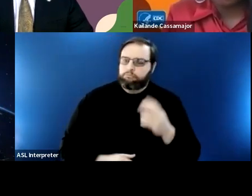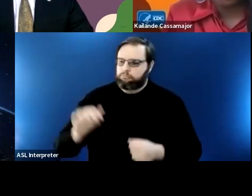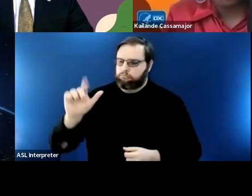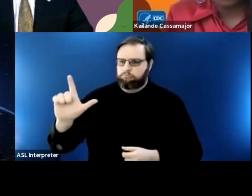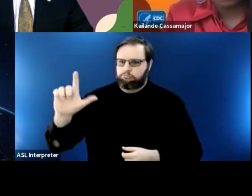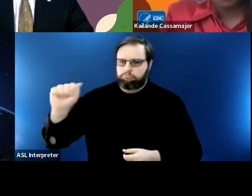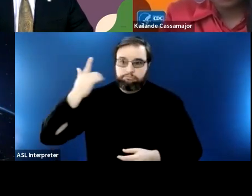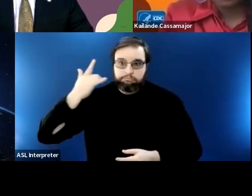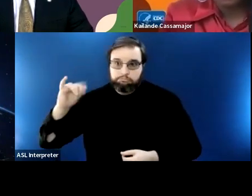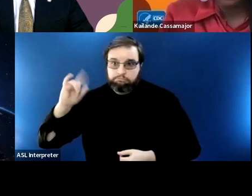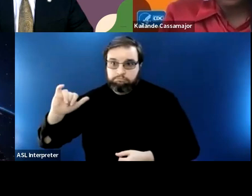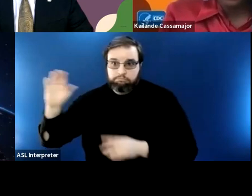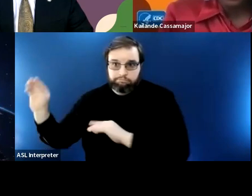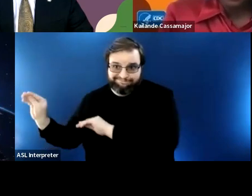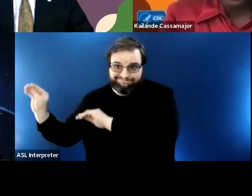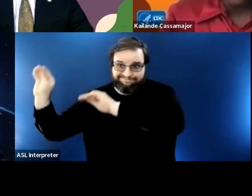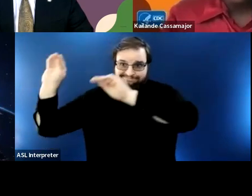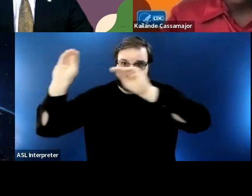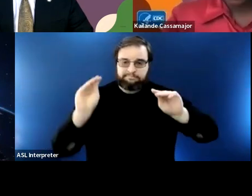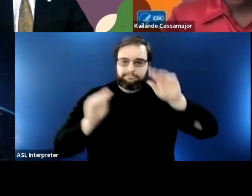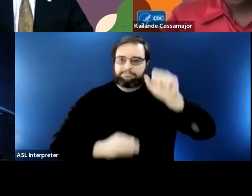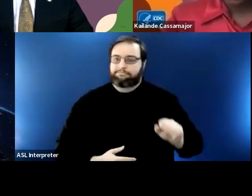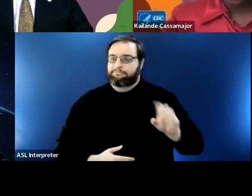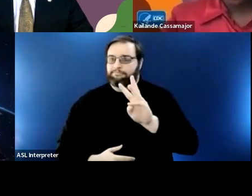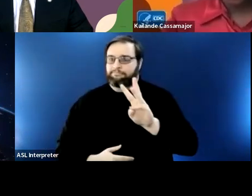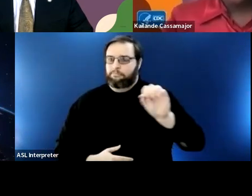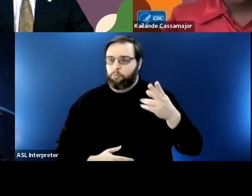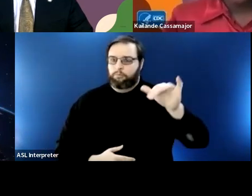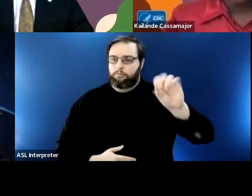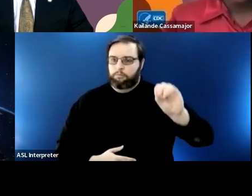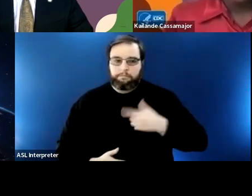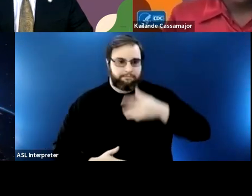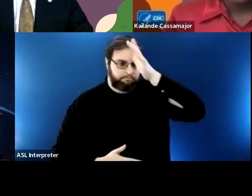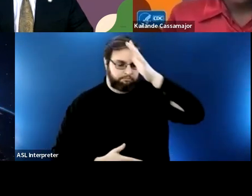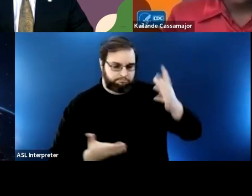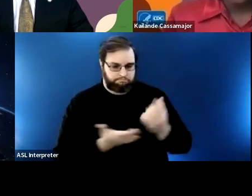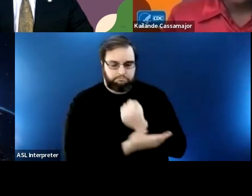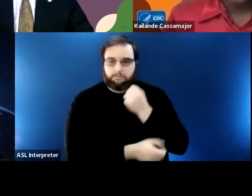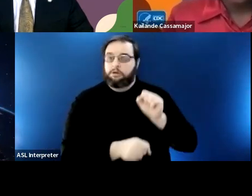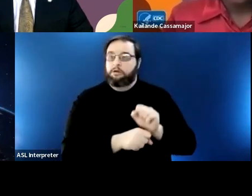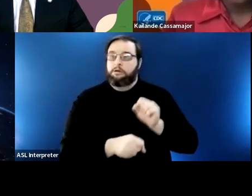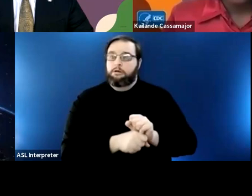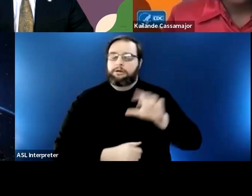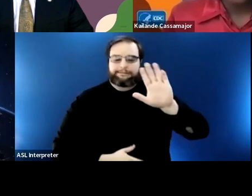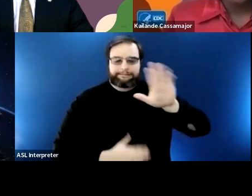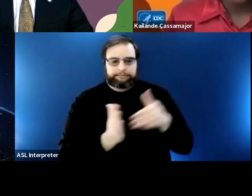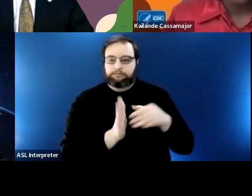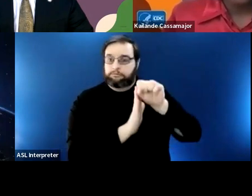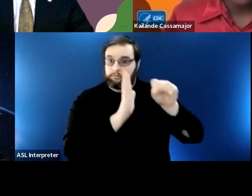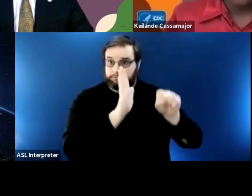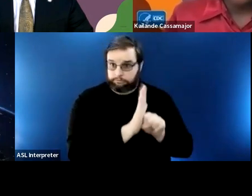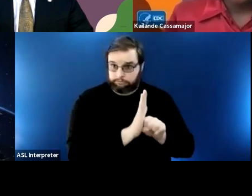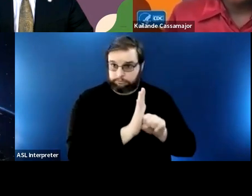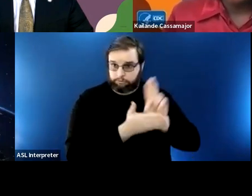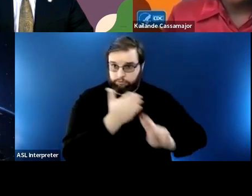to Southwest Ohio, where my dad took a job at Central State University, right next door to Wilberforce University.